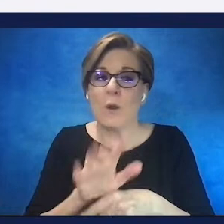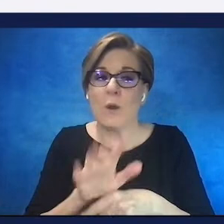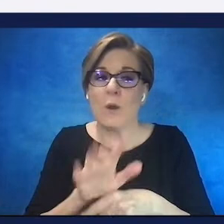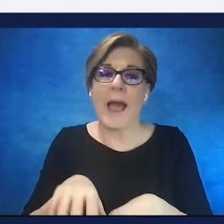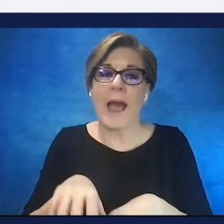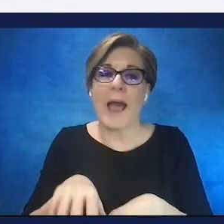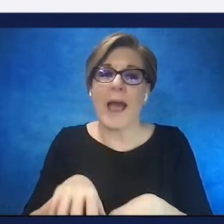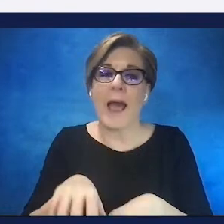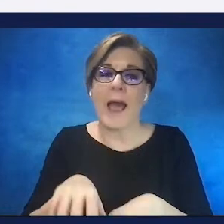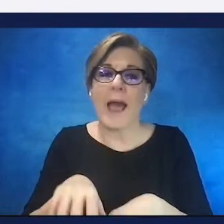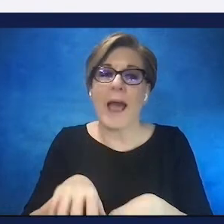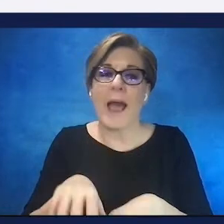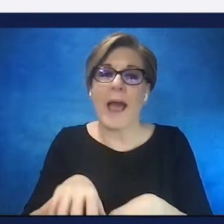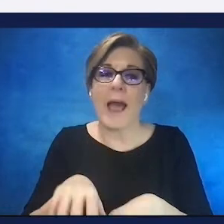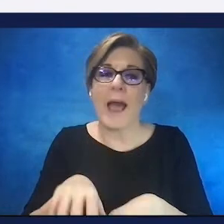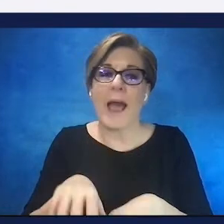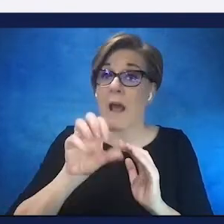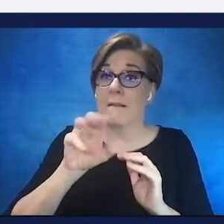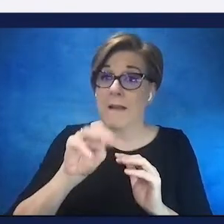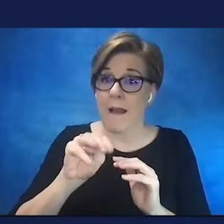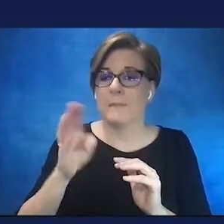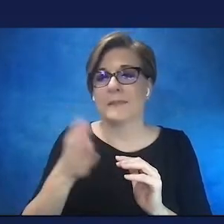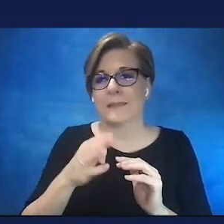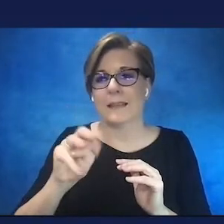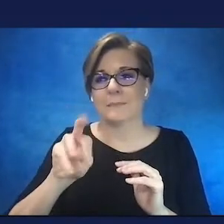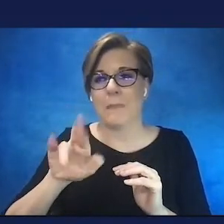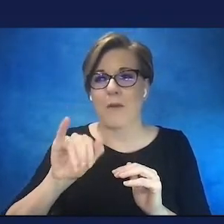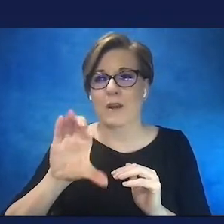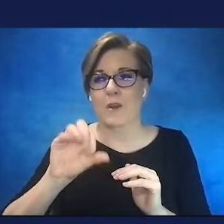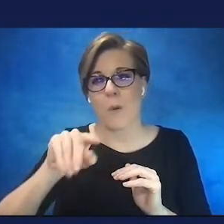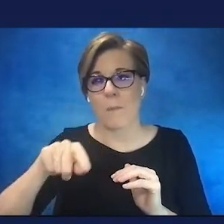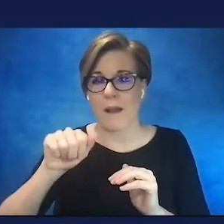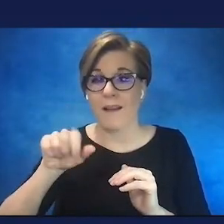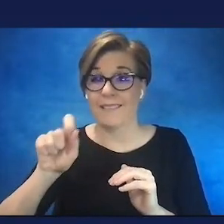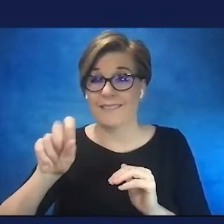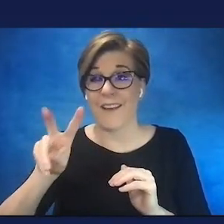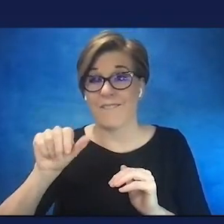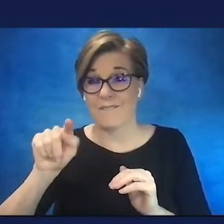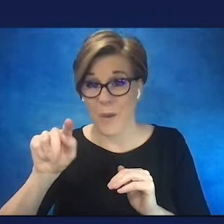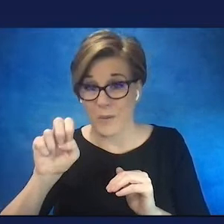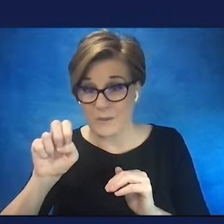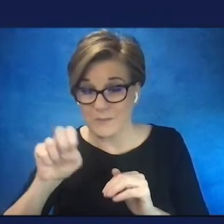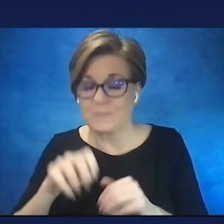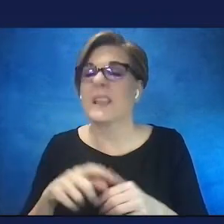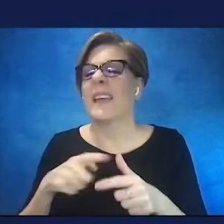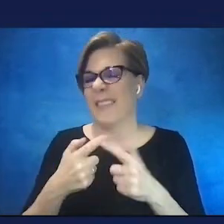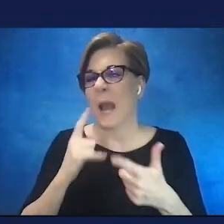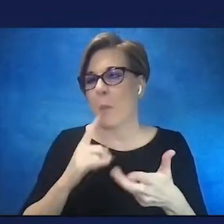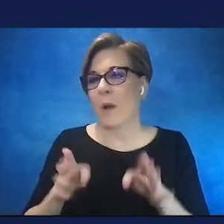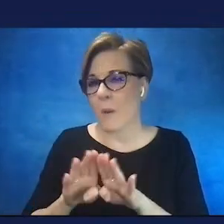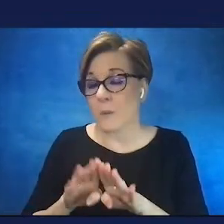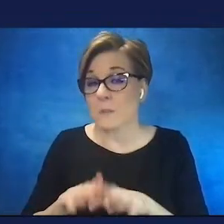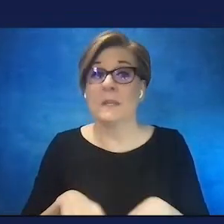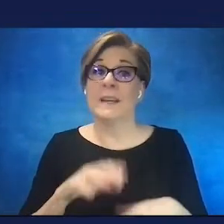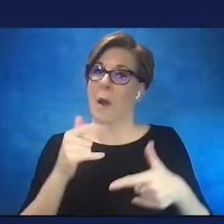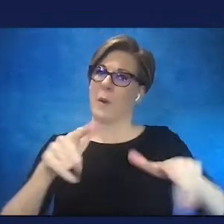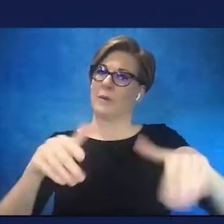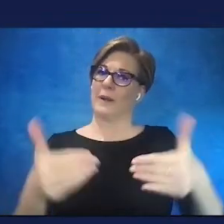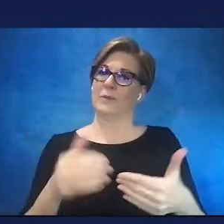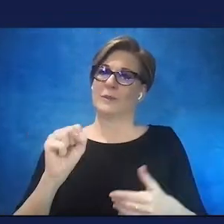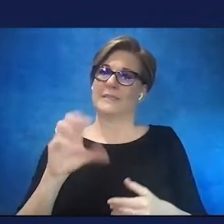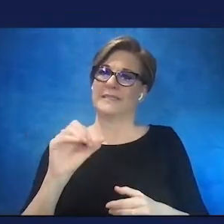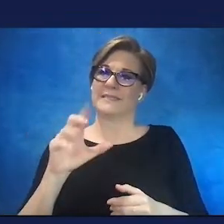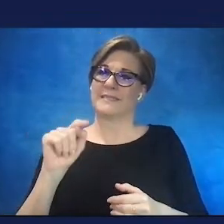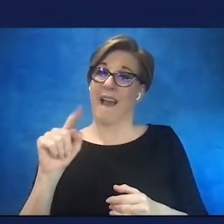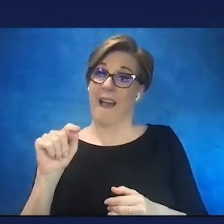youtube.com/maricopavote. And then finally, I'm going to wrap up. But first, let me introduce Scott Jarrett, our host for today. Now,